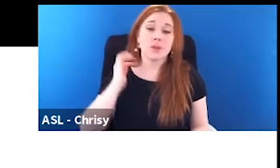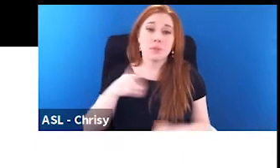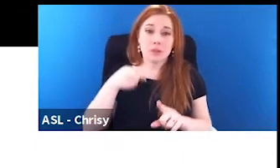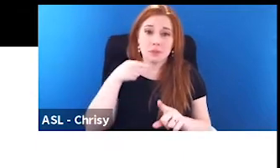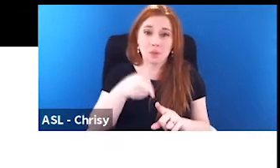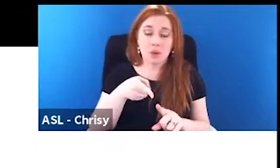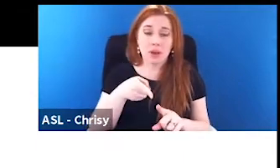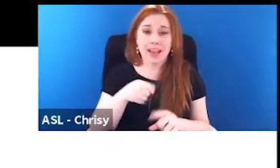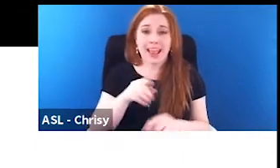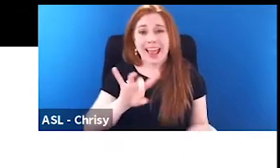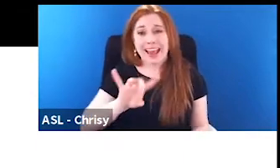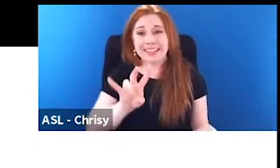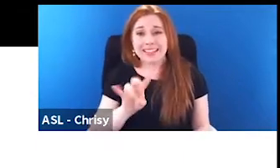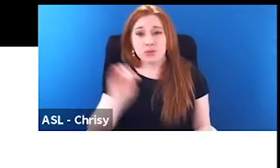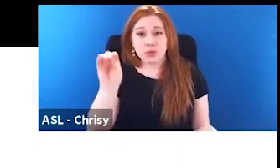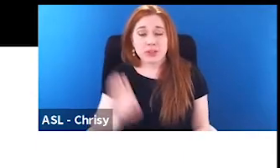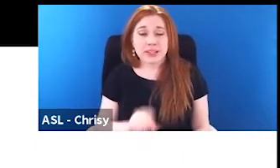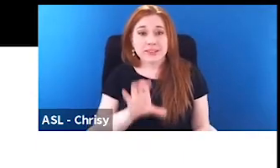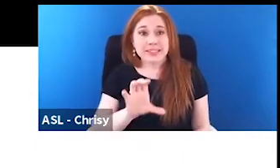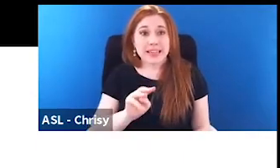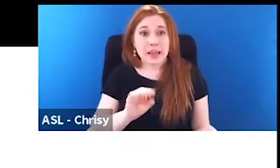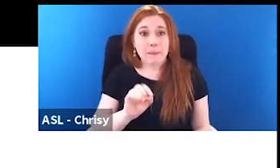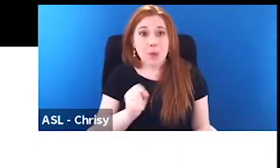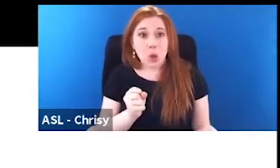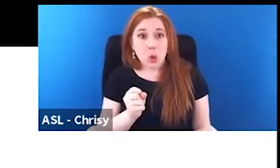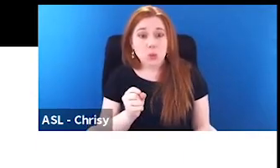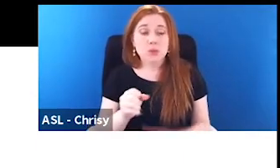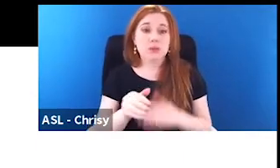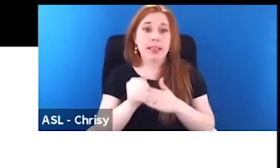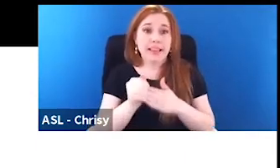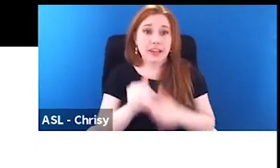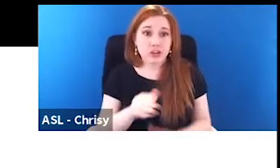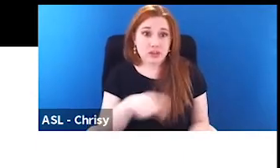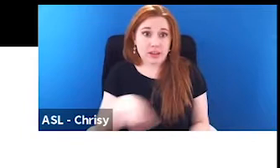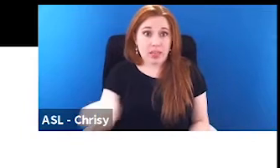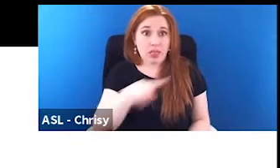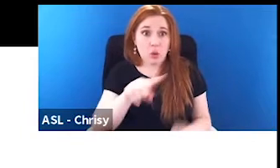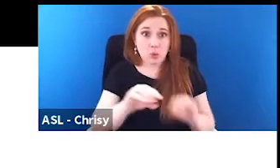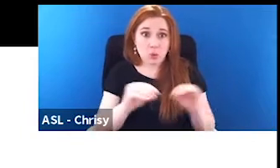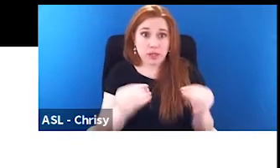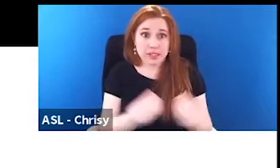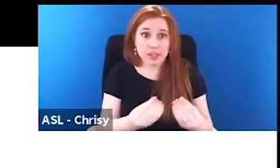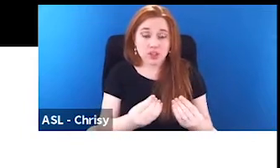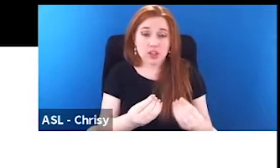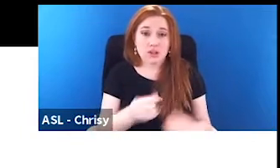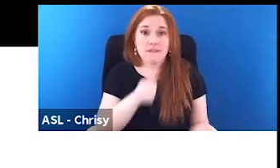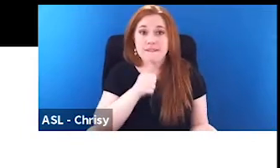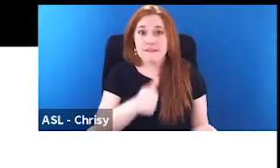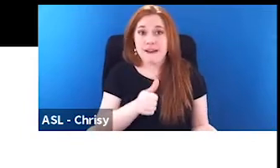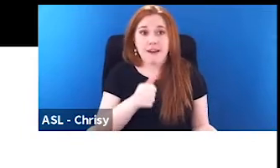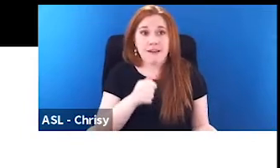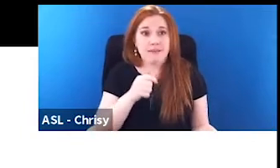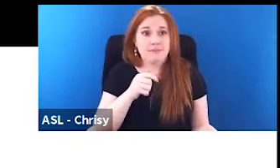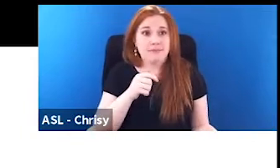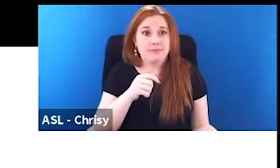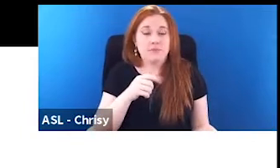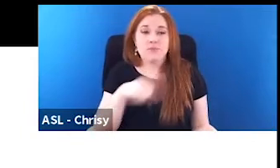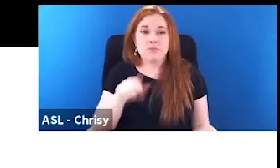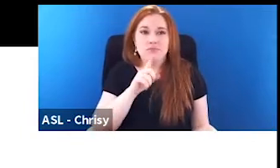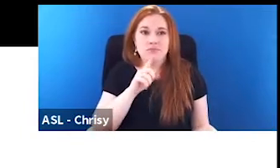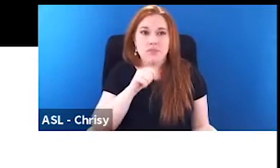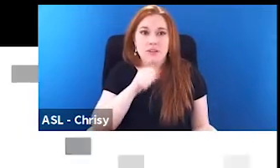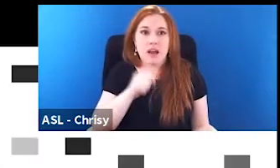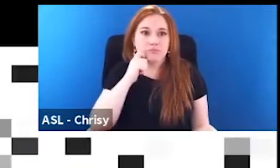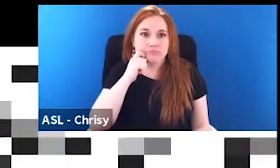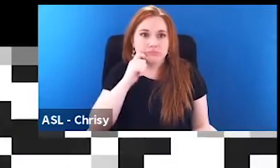87% of CMOs and leaders within these respective organizations are non-ethnic. All right, so we'll go back